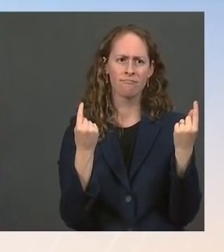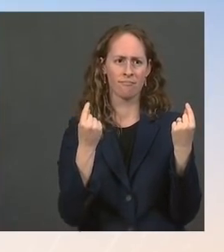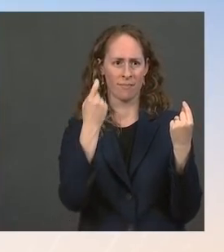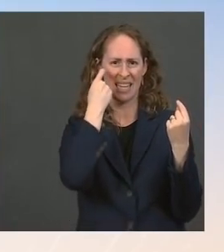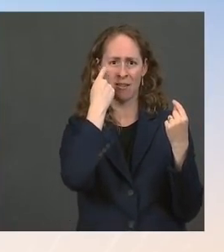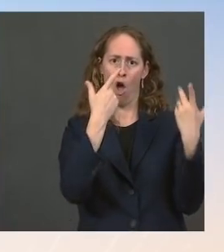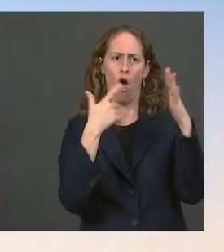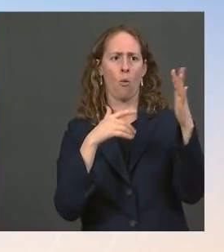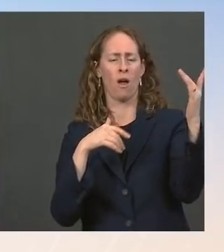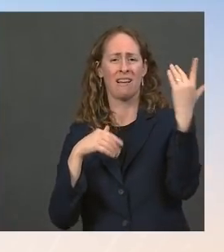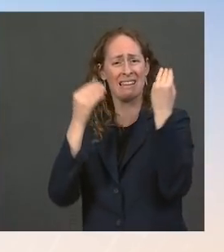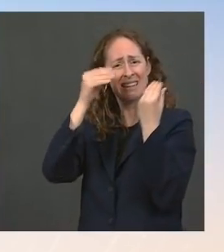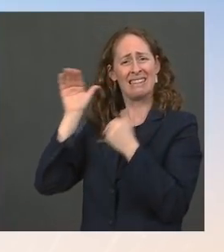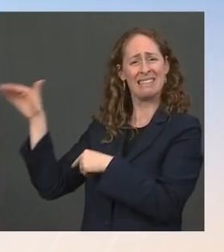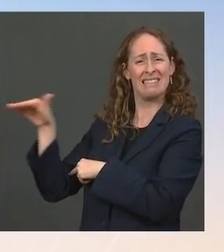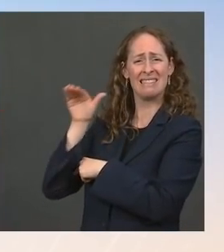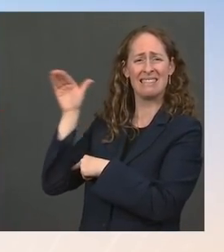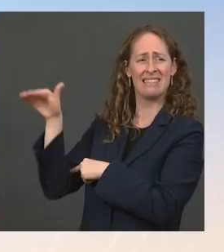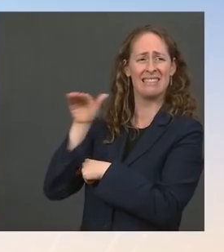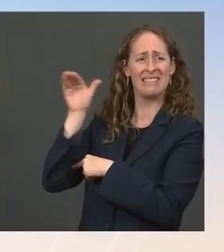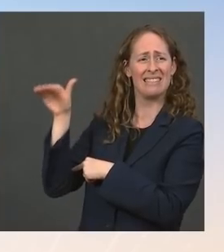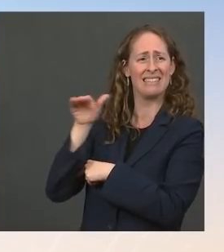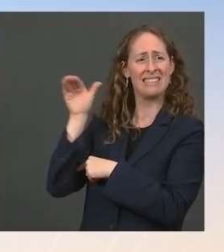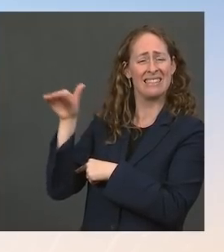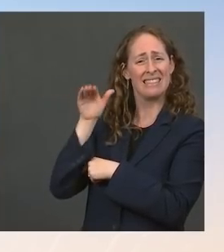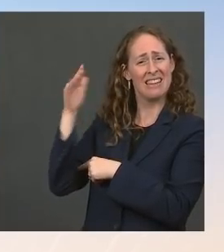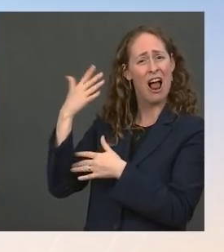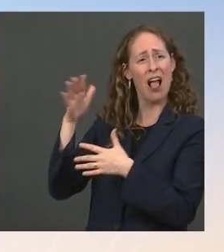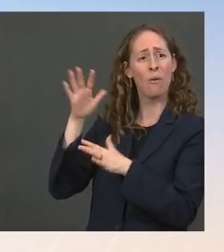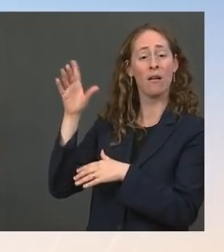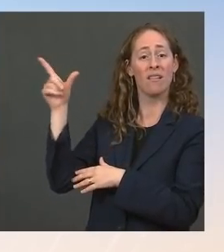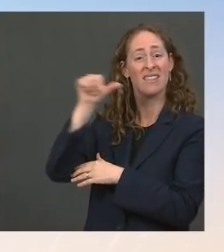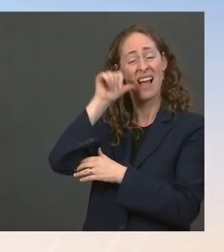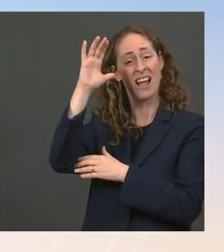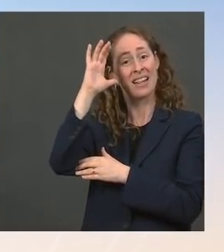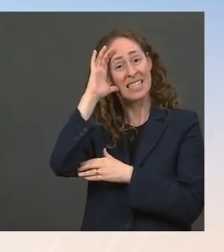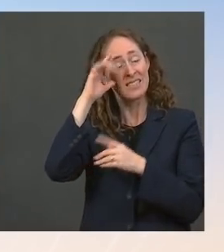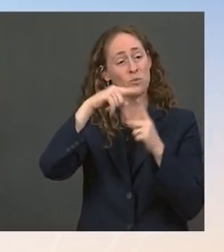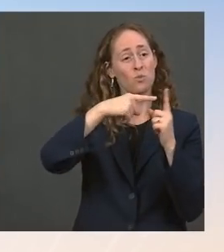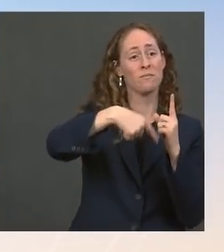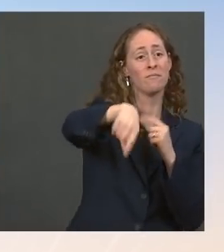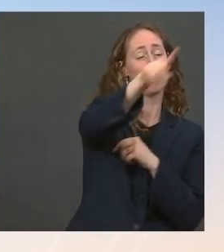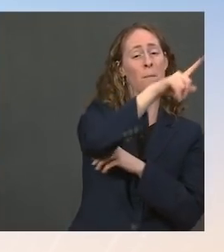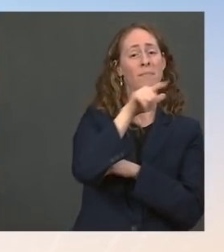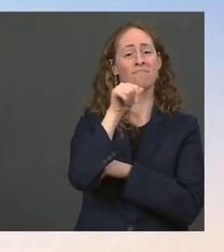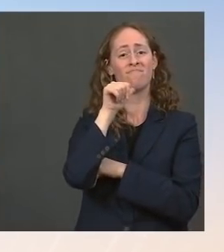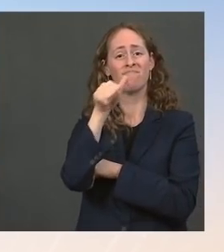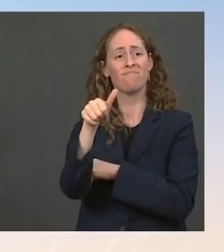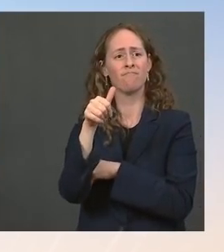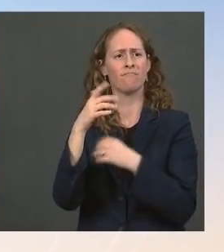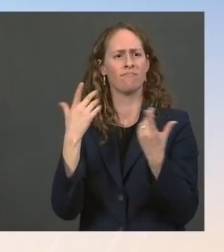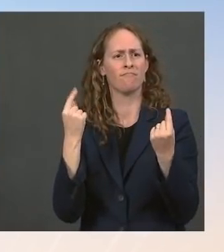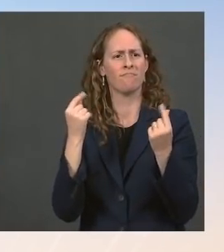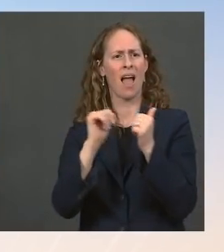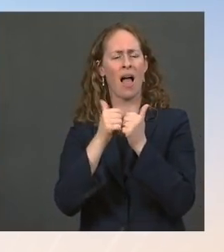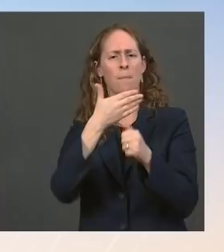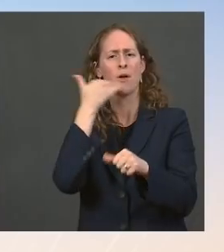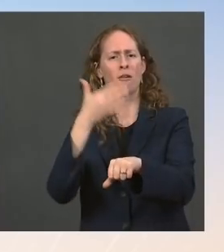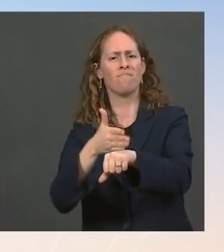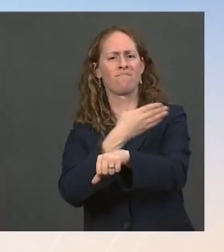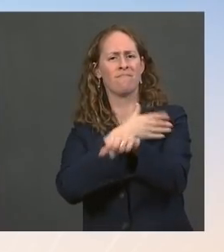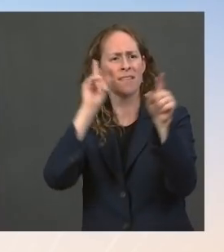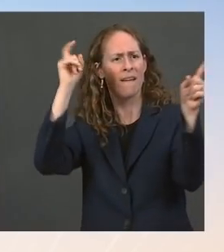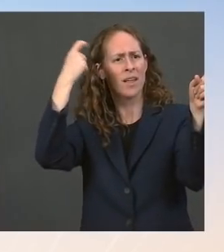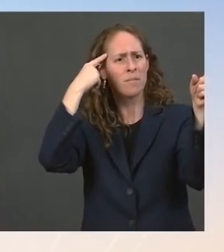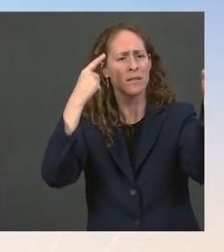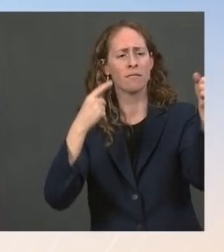the president, that President Biden was not listening to the people of Haiti about how to move forward with their government. We support a